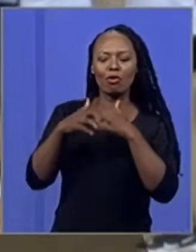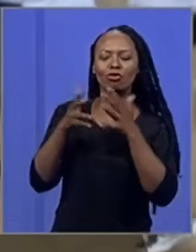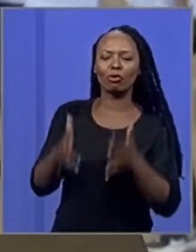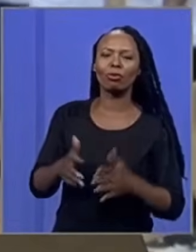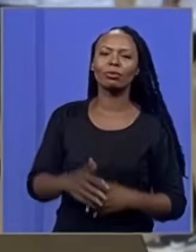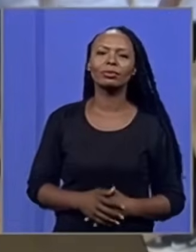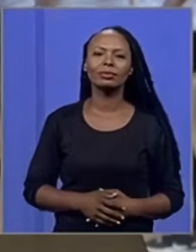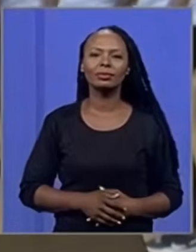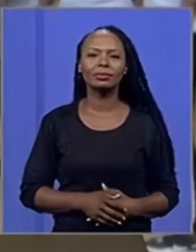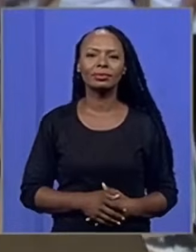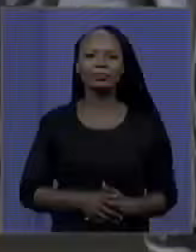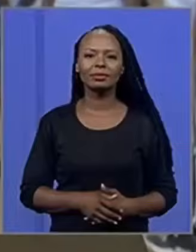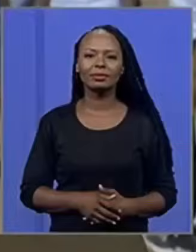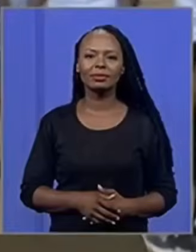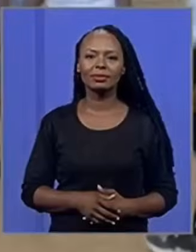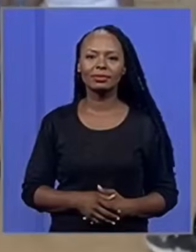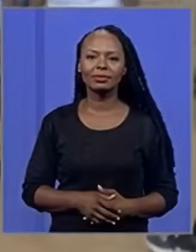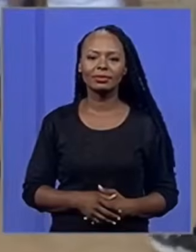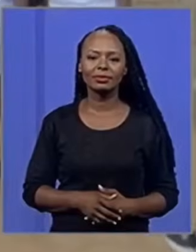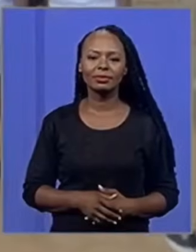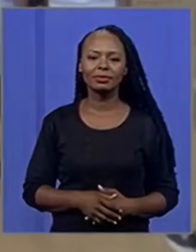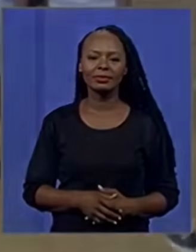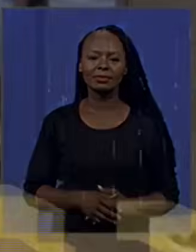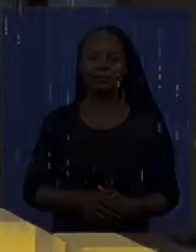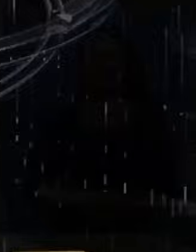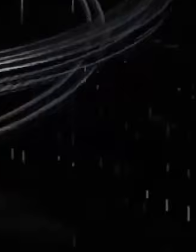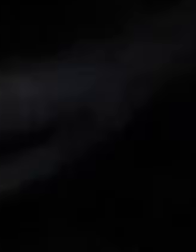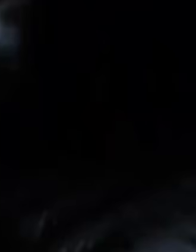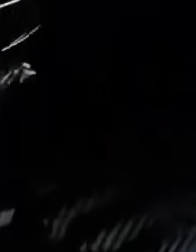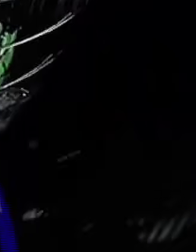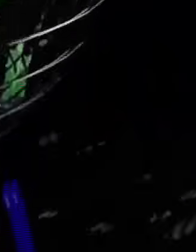News mo motseng wa Tshidila Molomo.